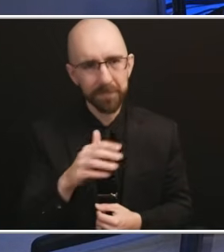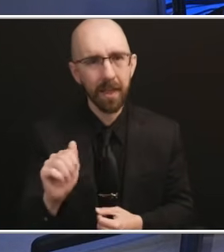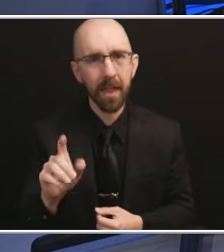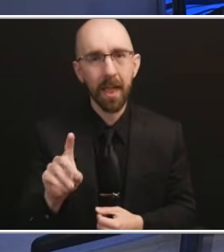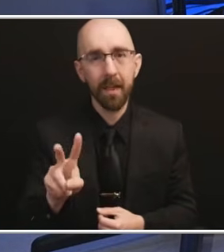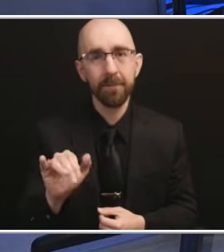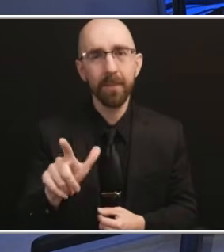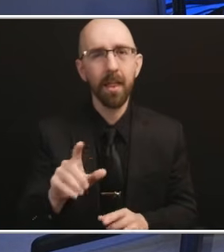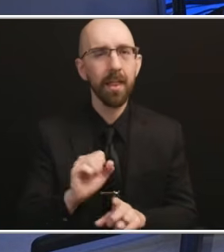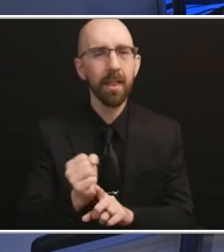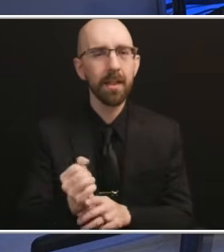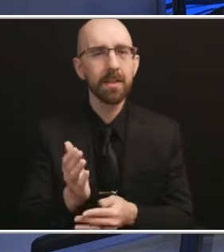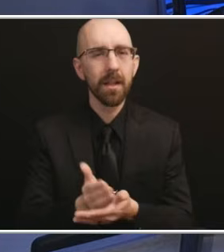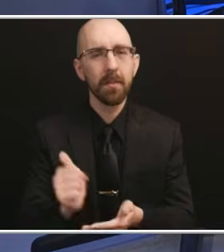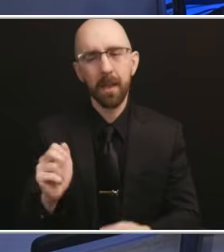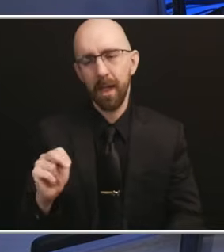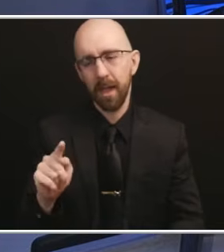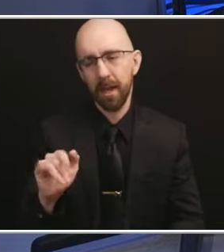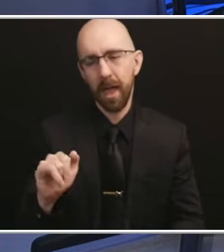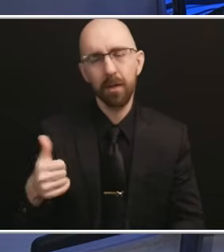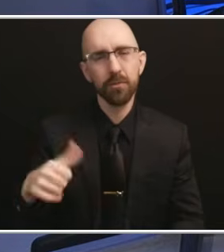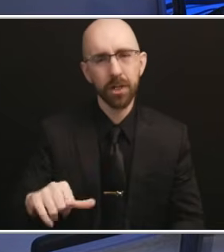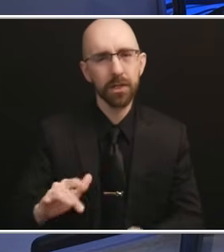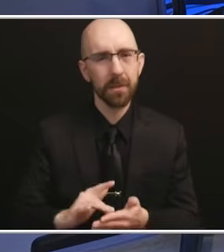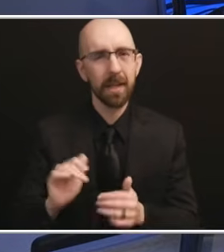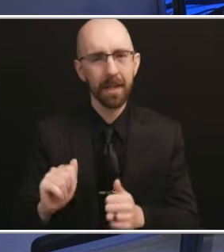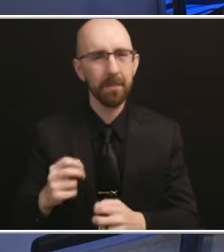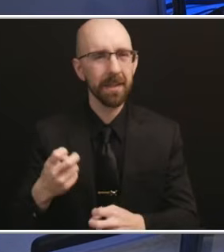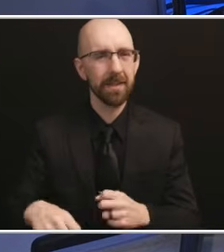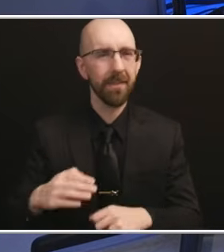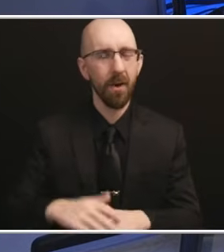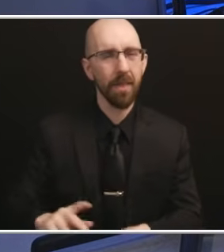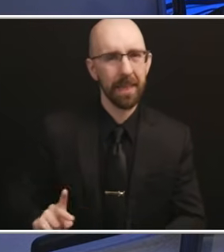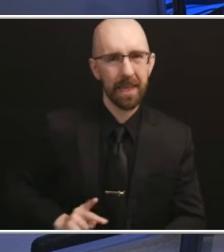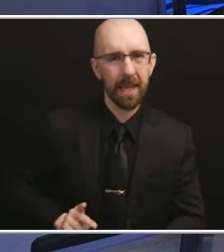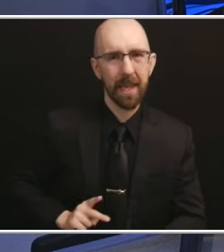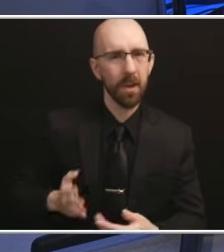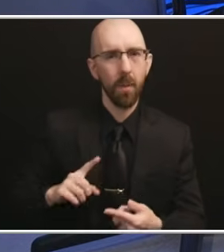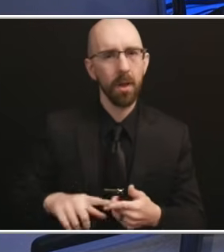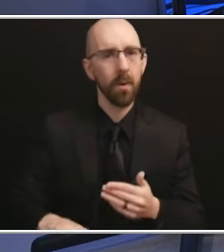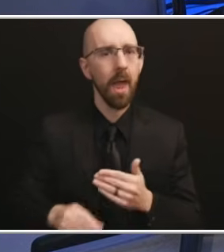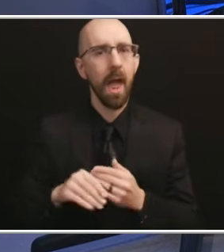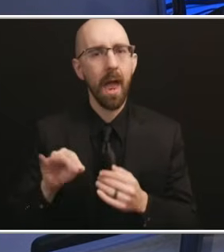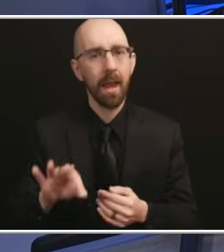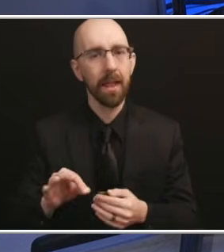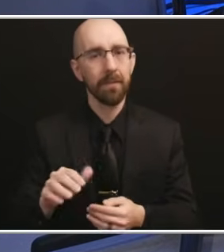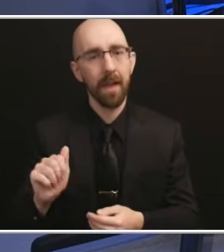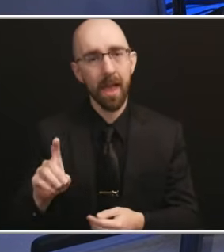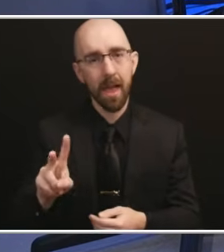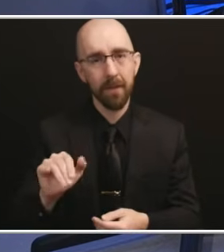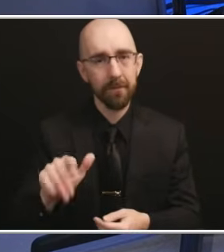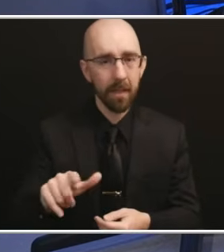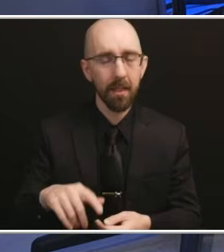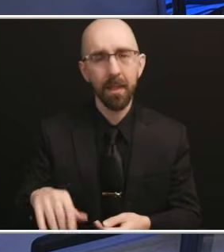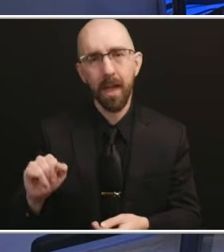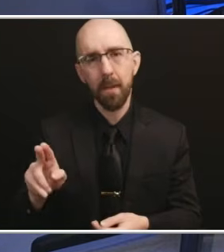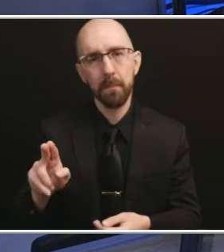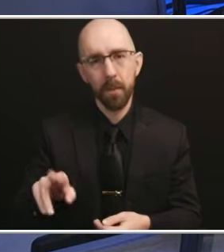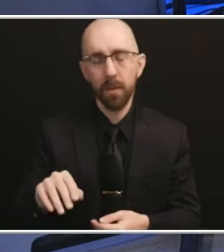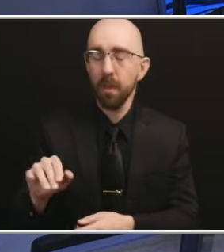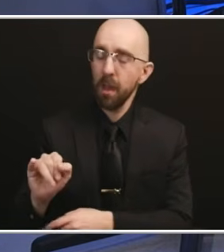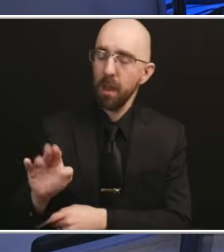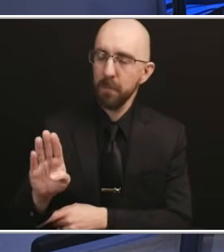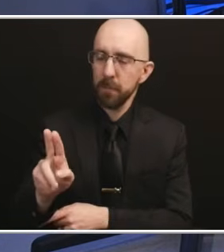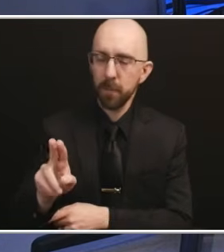the anti-rejection medications can be tough on the kidney, so you don't want to add to that if some of the Advils or ibuprofens. Yes, just makes more kidney damage.